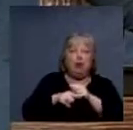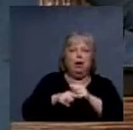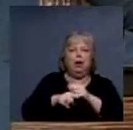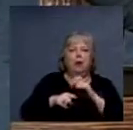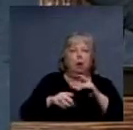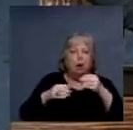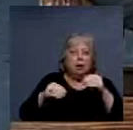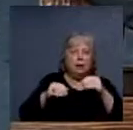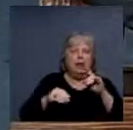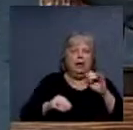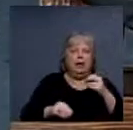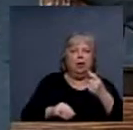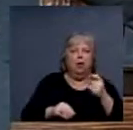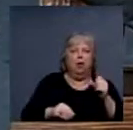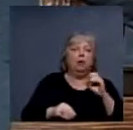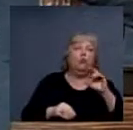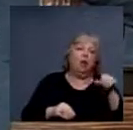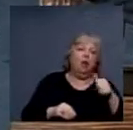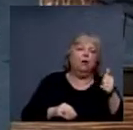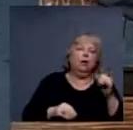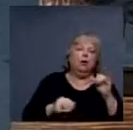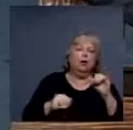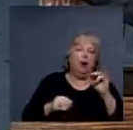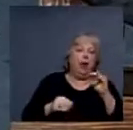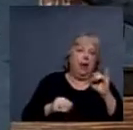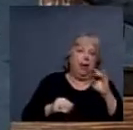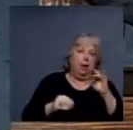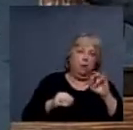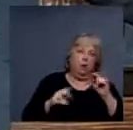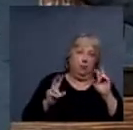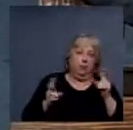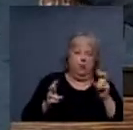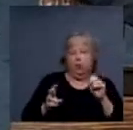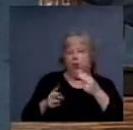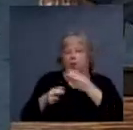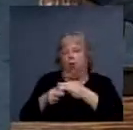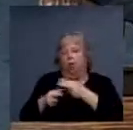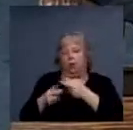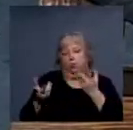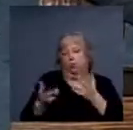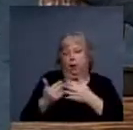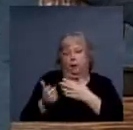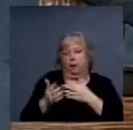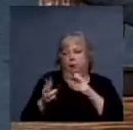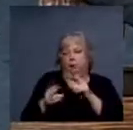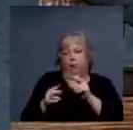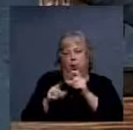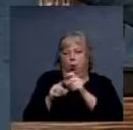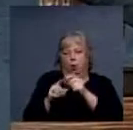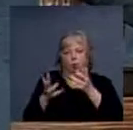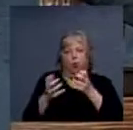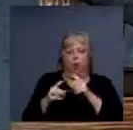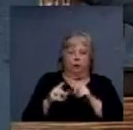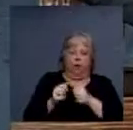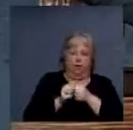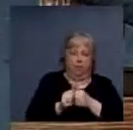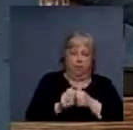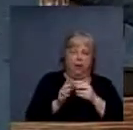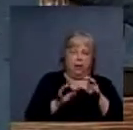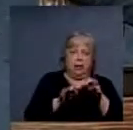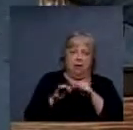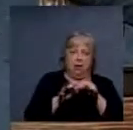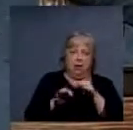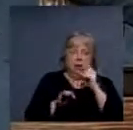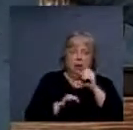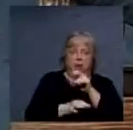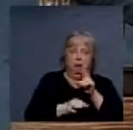or selling dogs or other animals. So we can call this thing whatever you want to call it, but according to the definition for